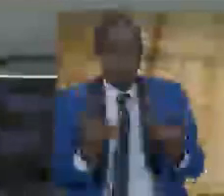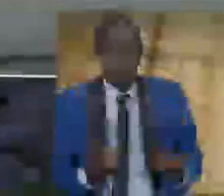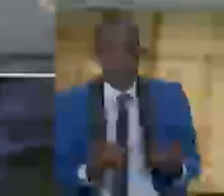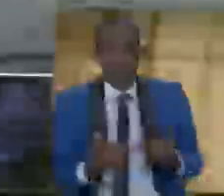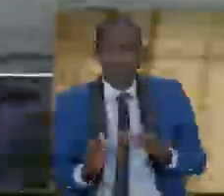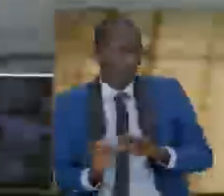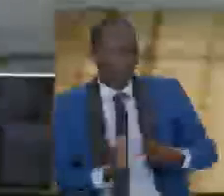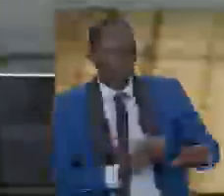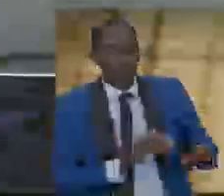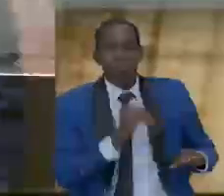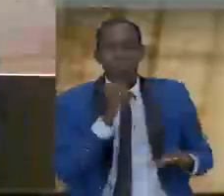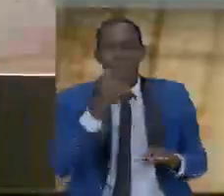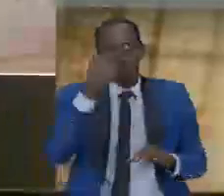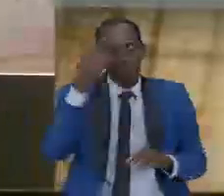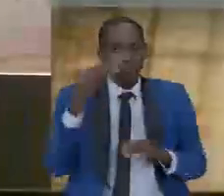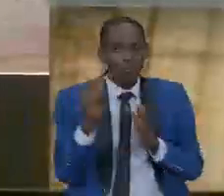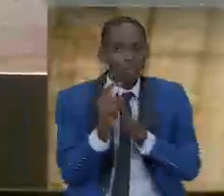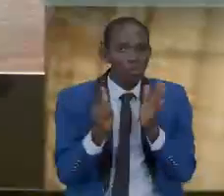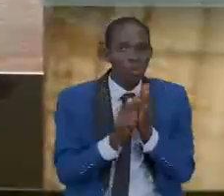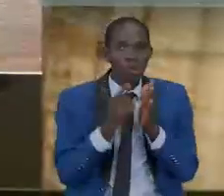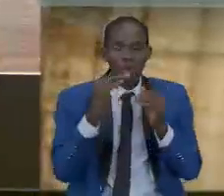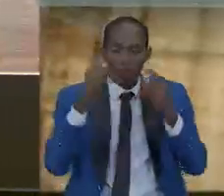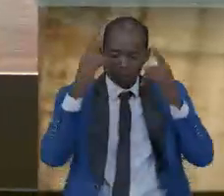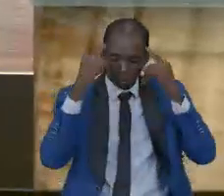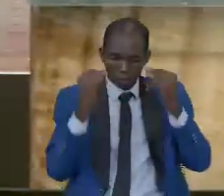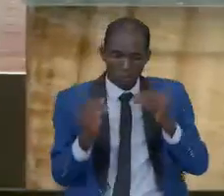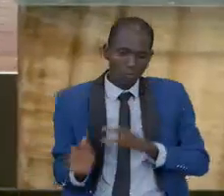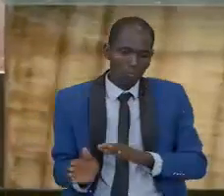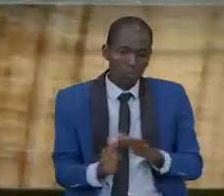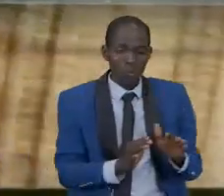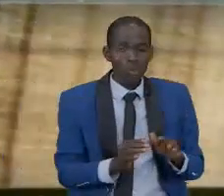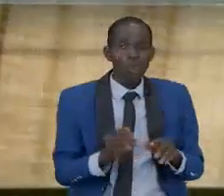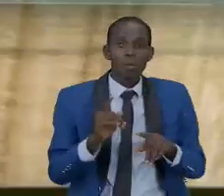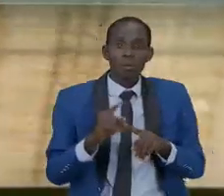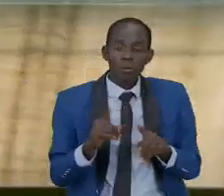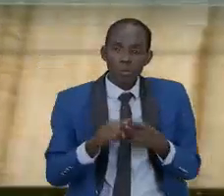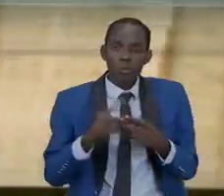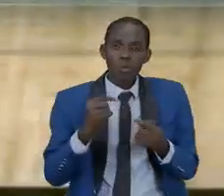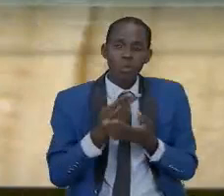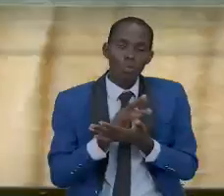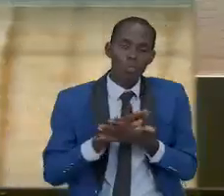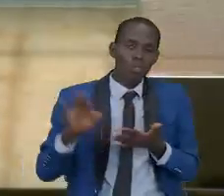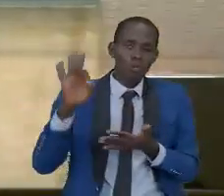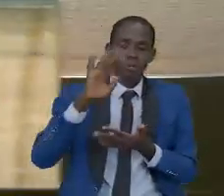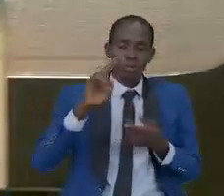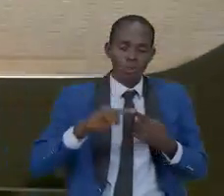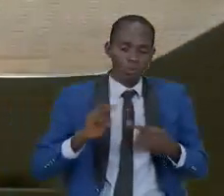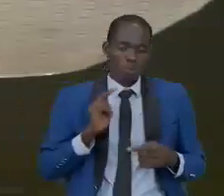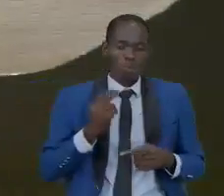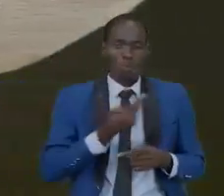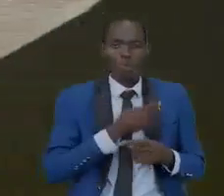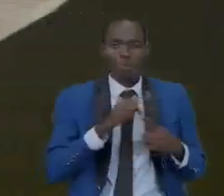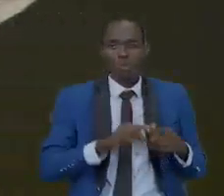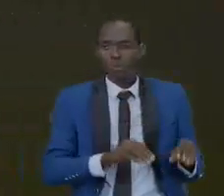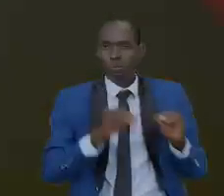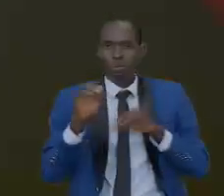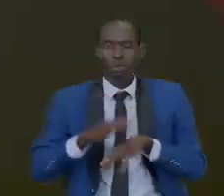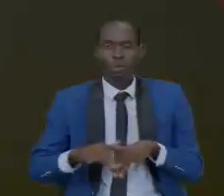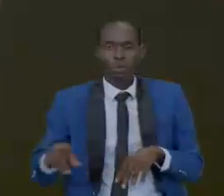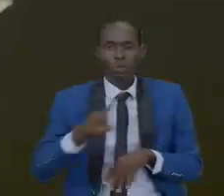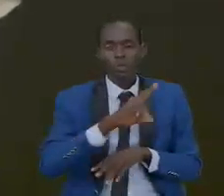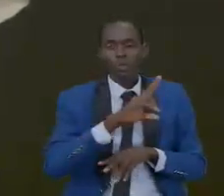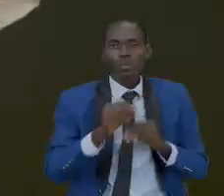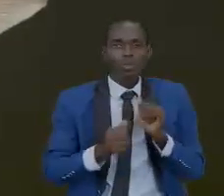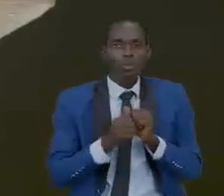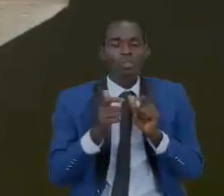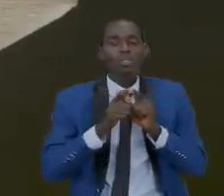of Love Moses the Holy Ghost and to us to lay upon you no greater burden than